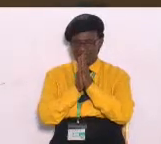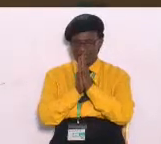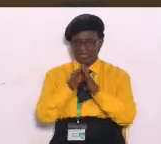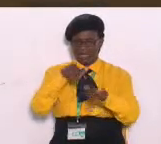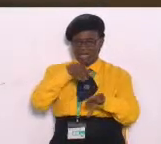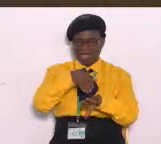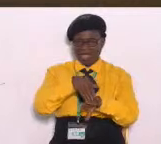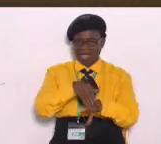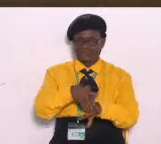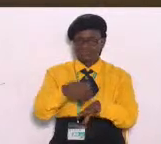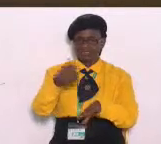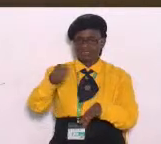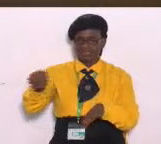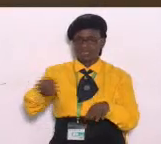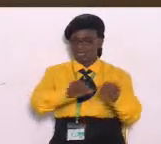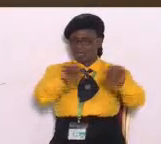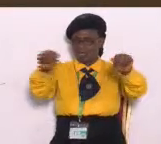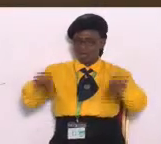you're